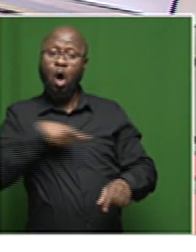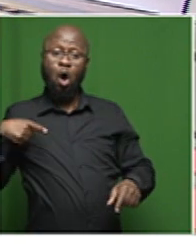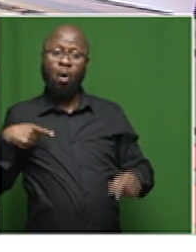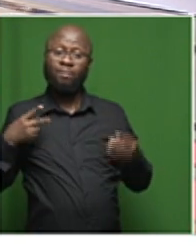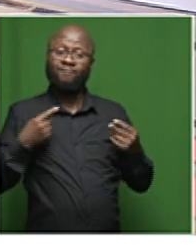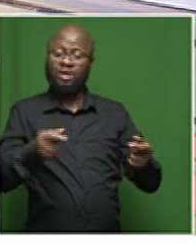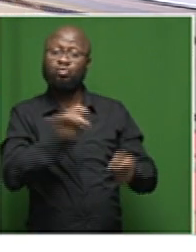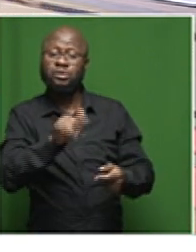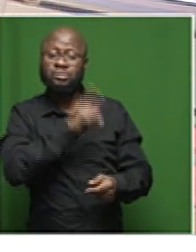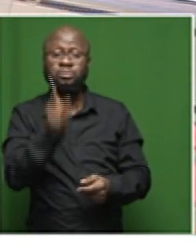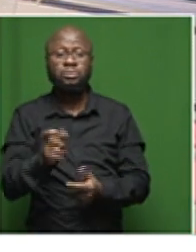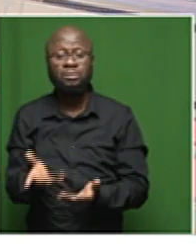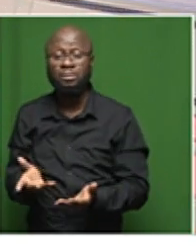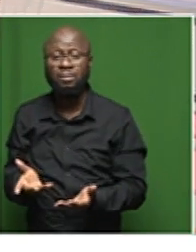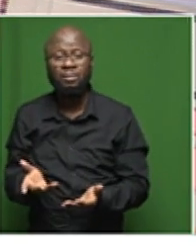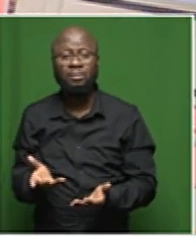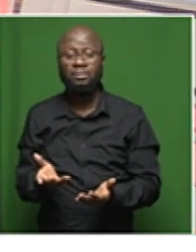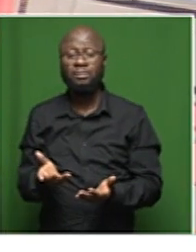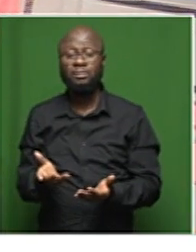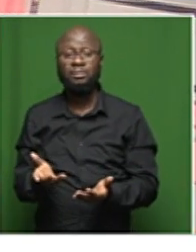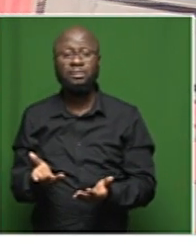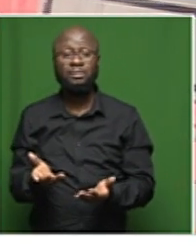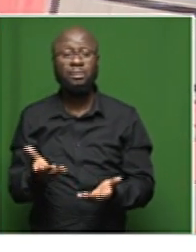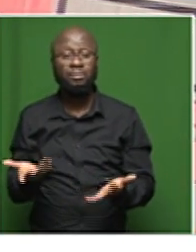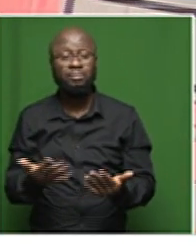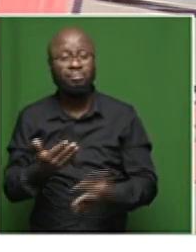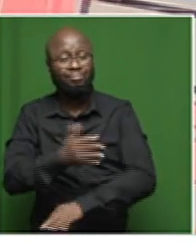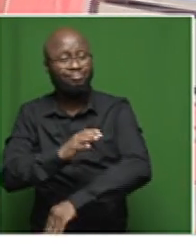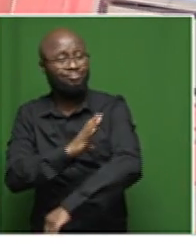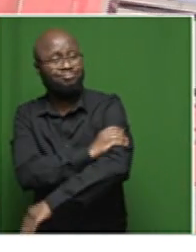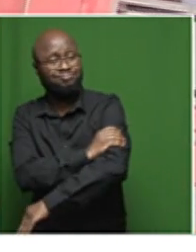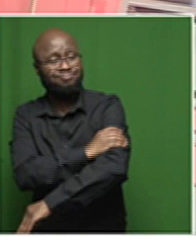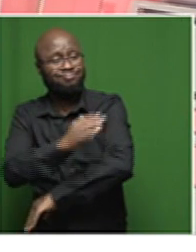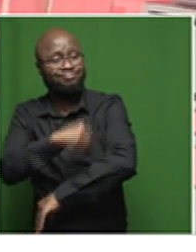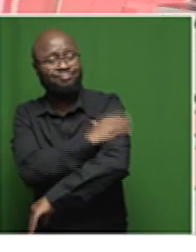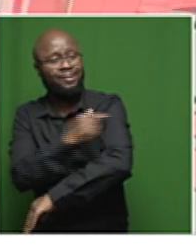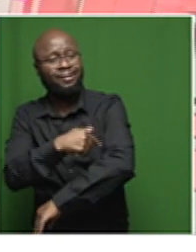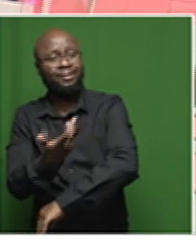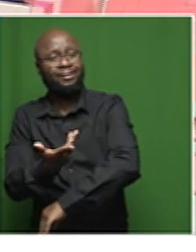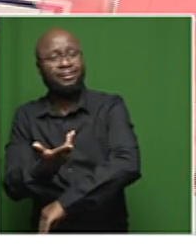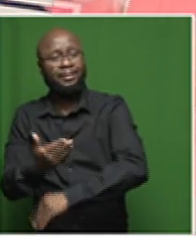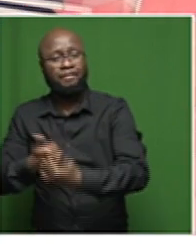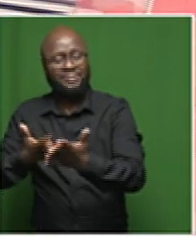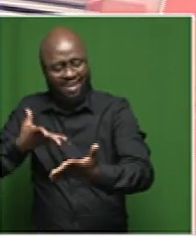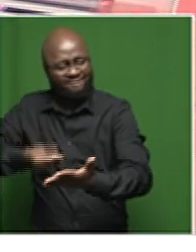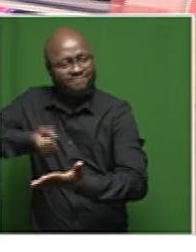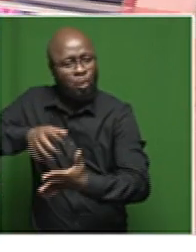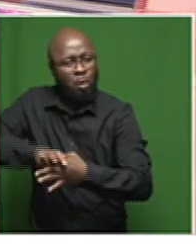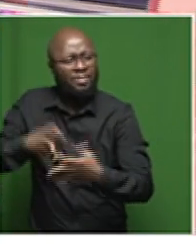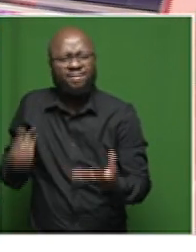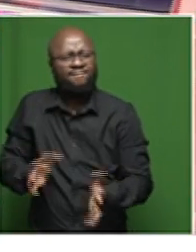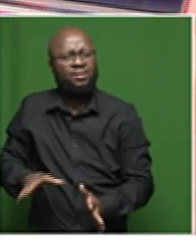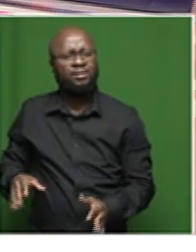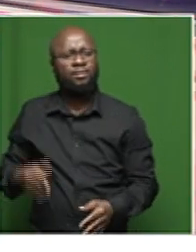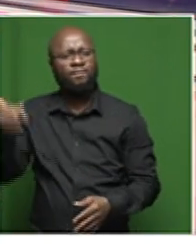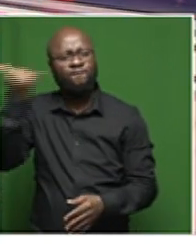It's non-invasive. The worst thing that's going to happen is someone's going to press your arm, and that's just the machine, honestly, and that's the end of that. To continue our discussion, we have another caller. Mohale,